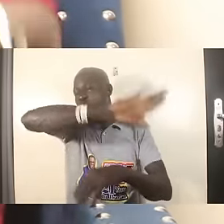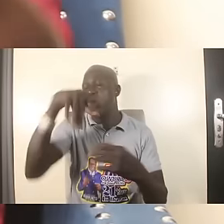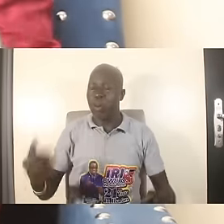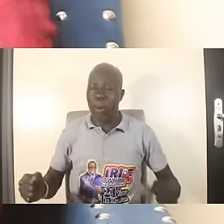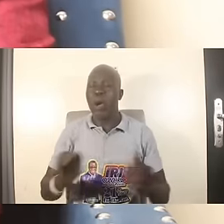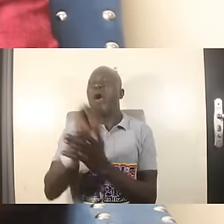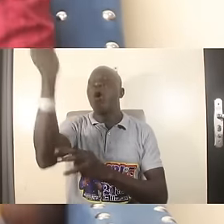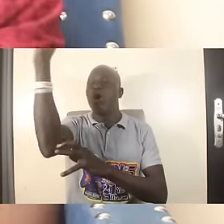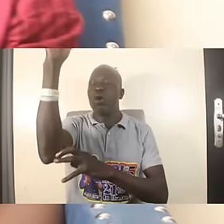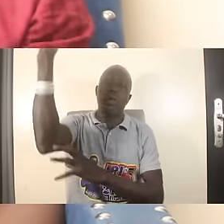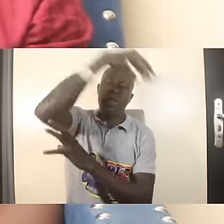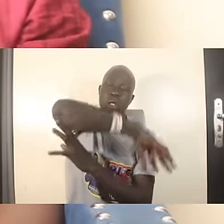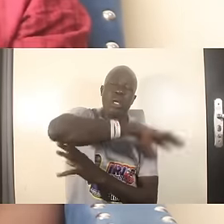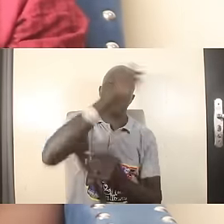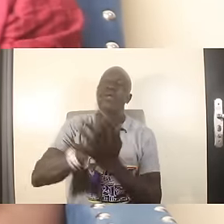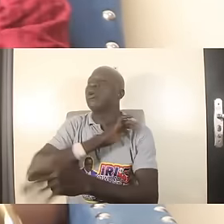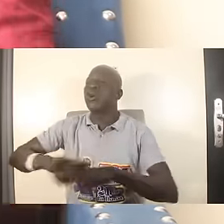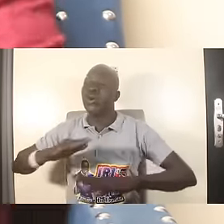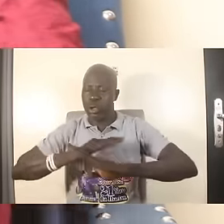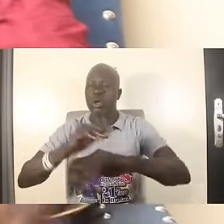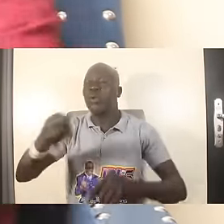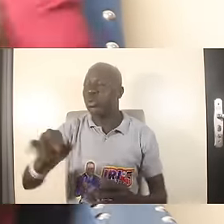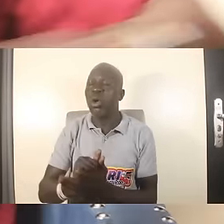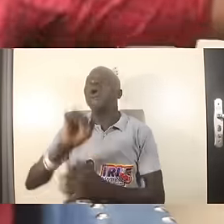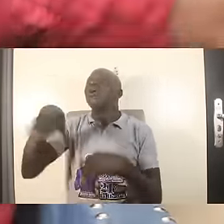go go go go go go go go